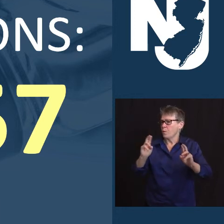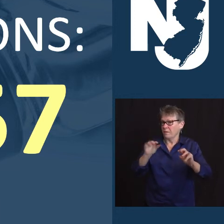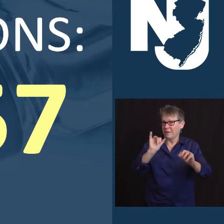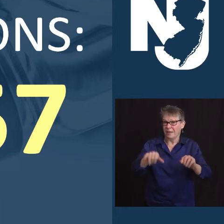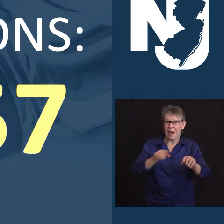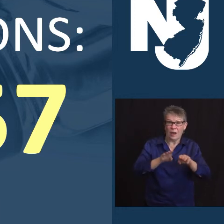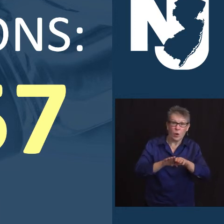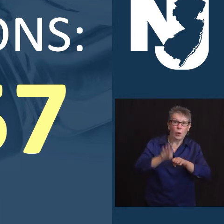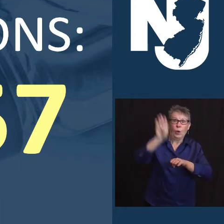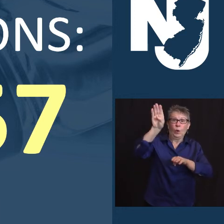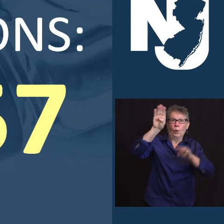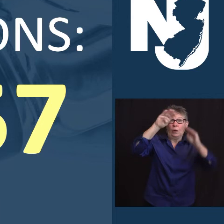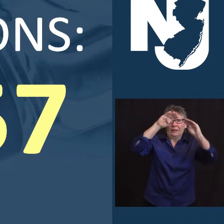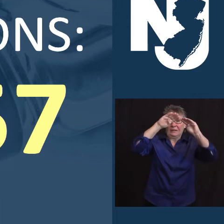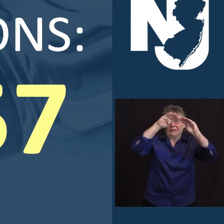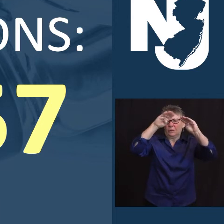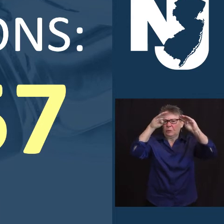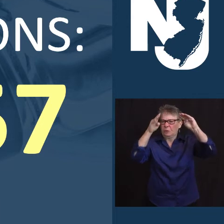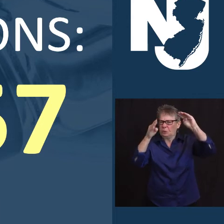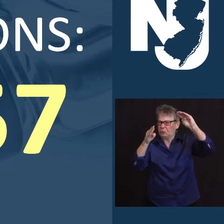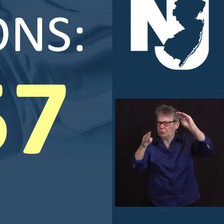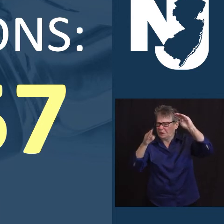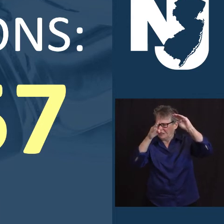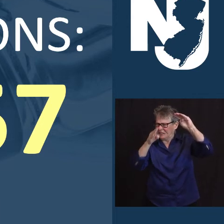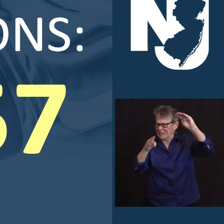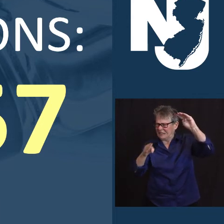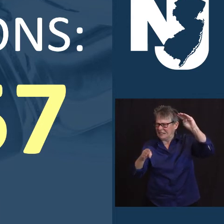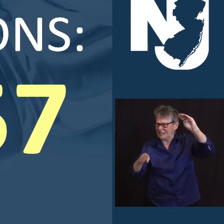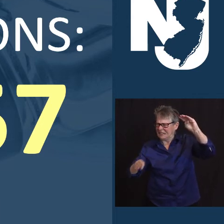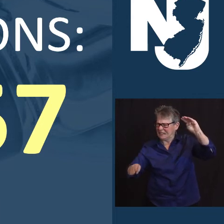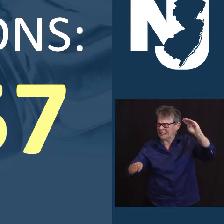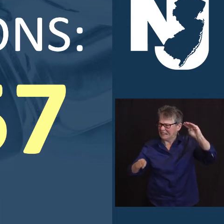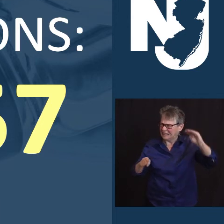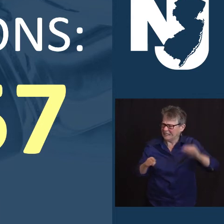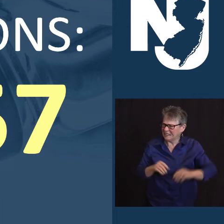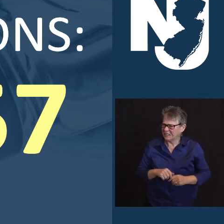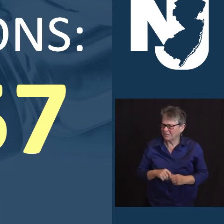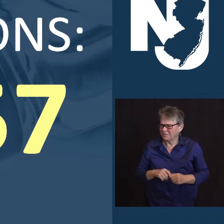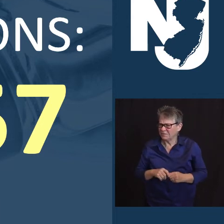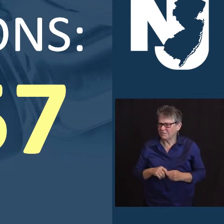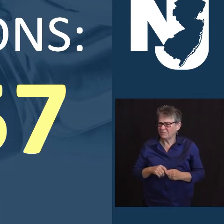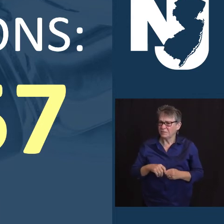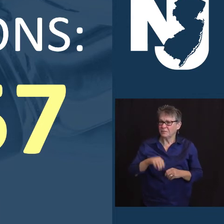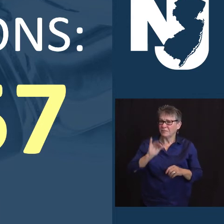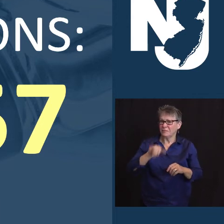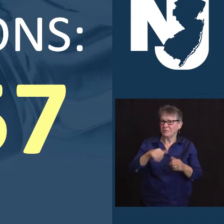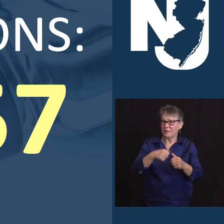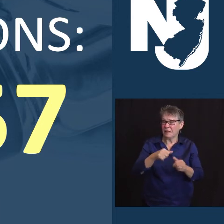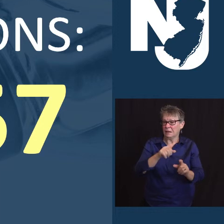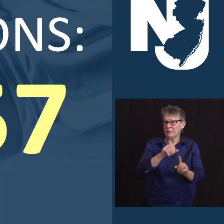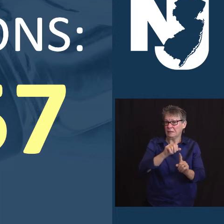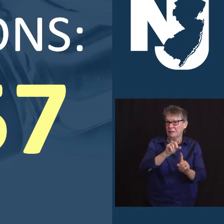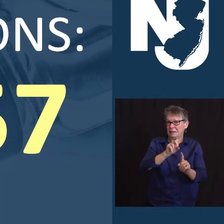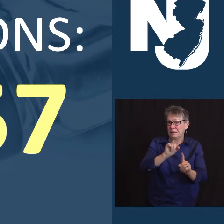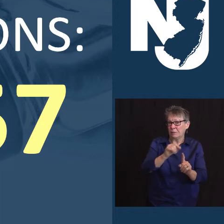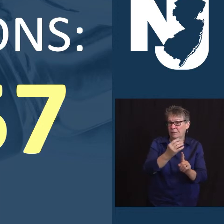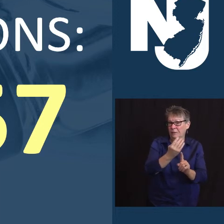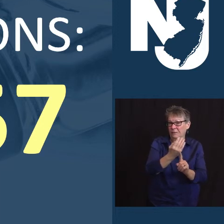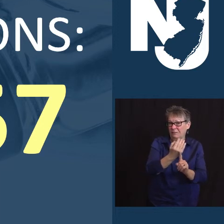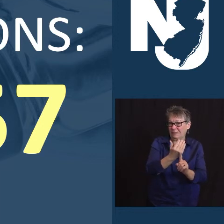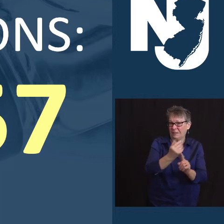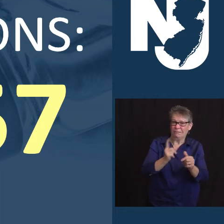our first vaccine on December 15th, it took us 29 days to get to 250,000